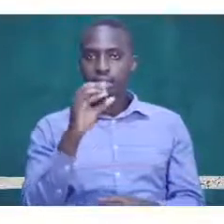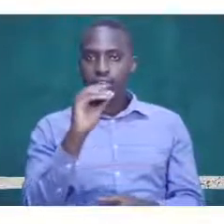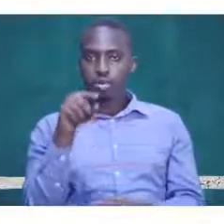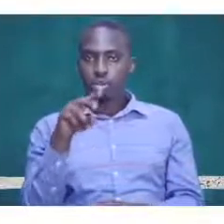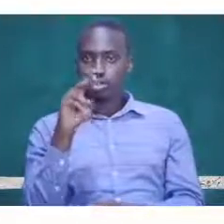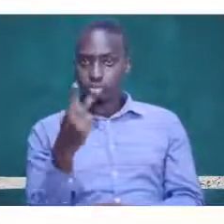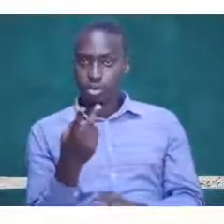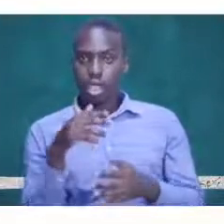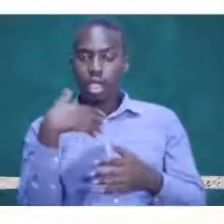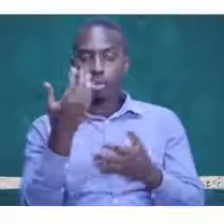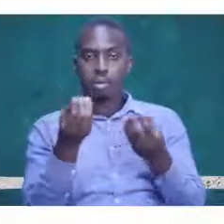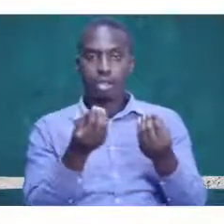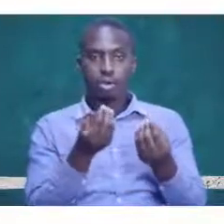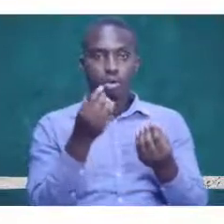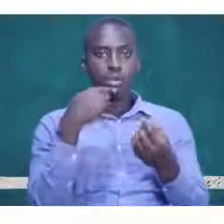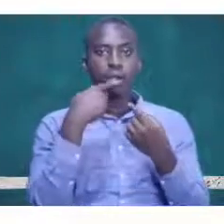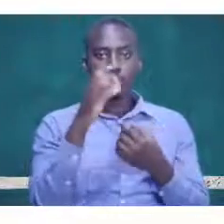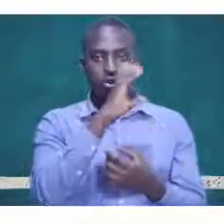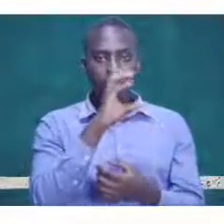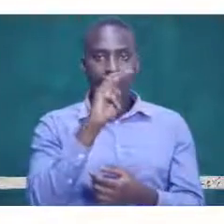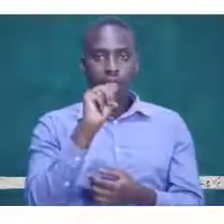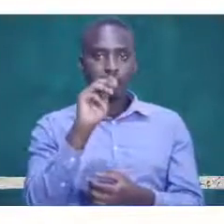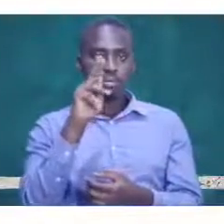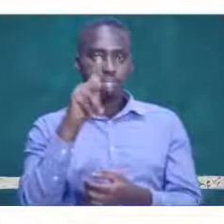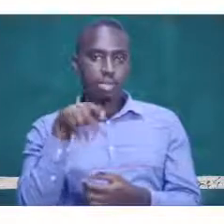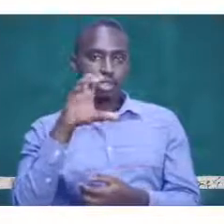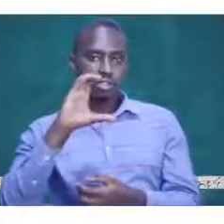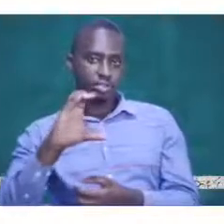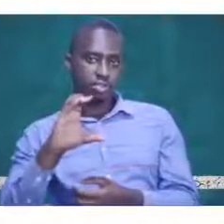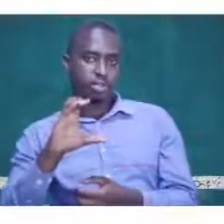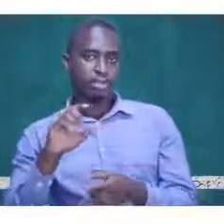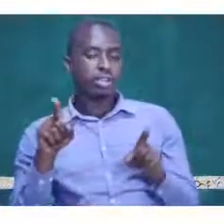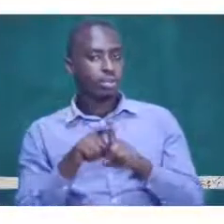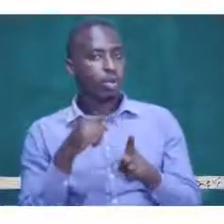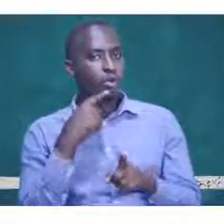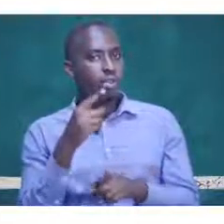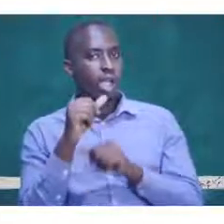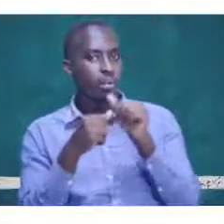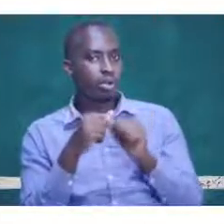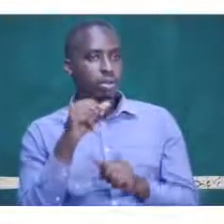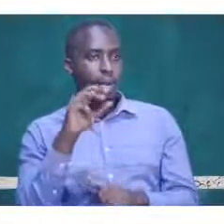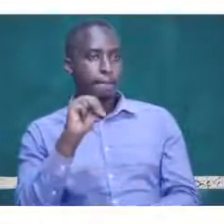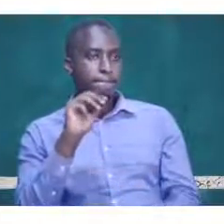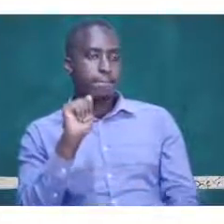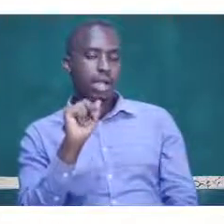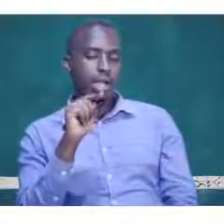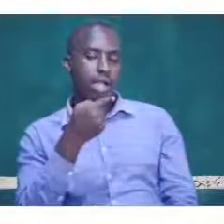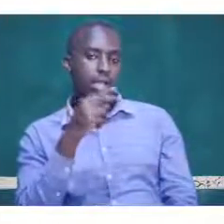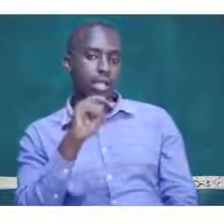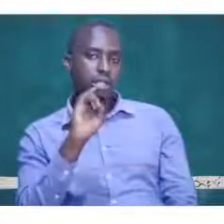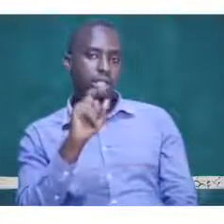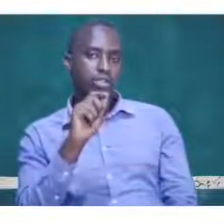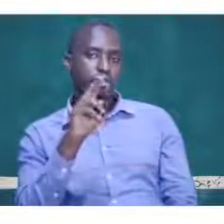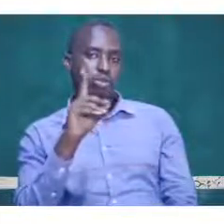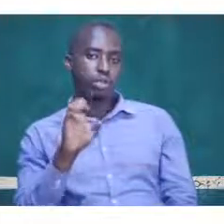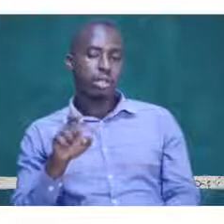the marginal propensity to consume and determine the magnitude of the multiplier, which is the size